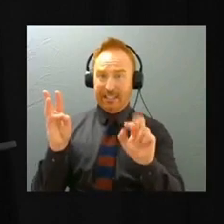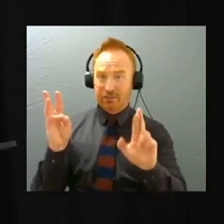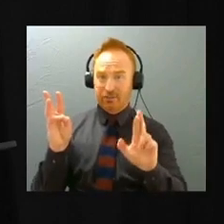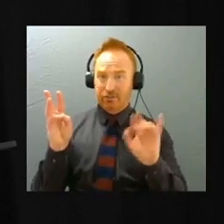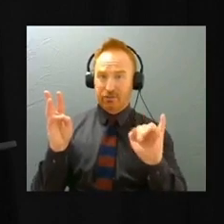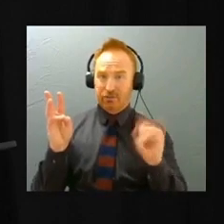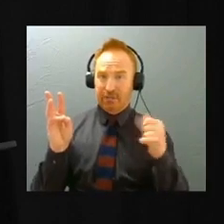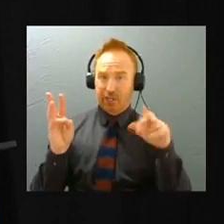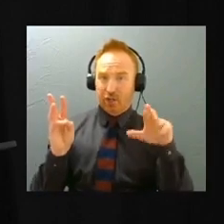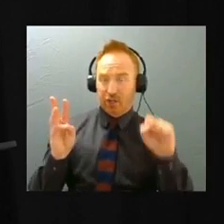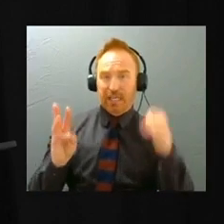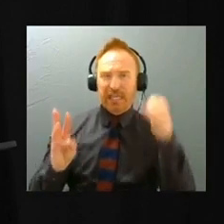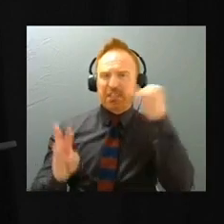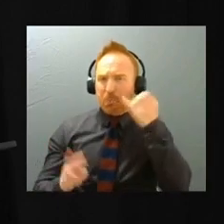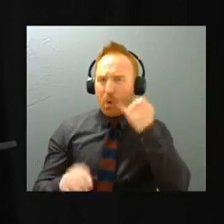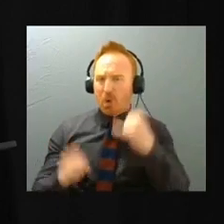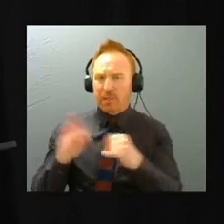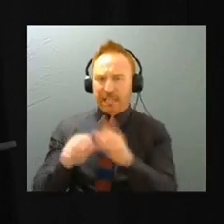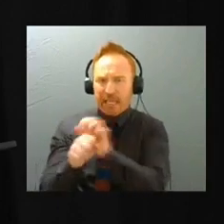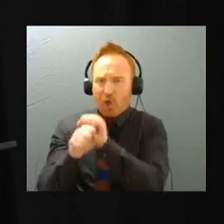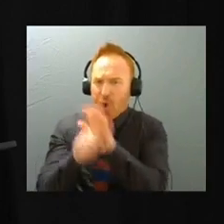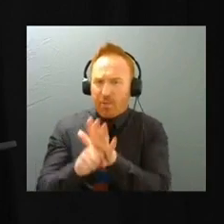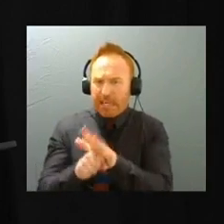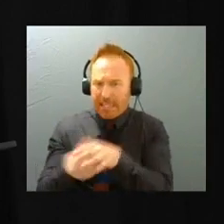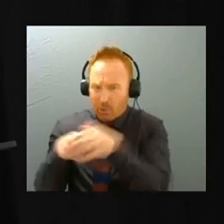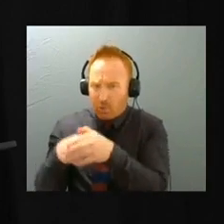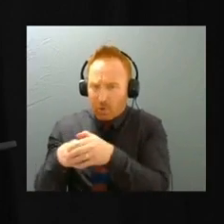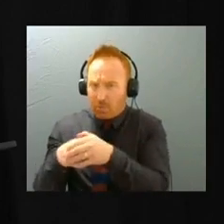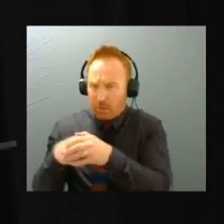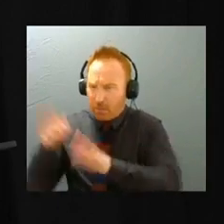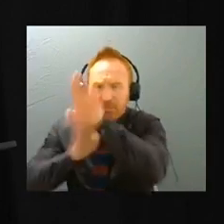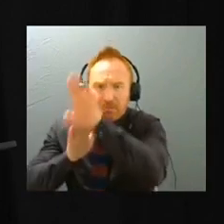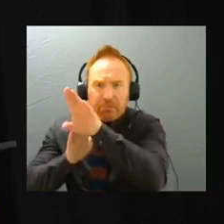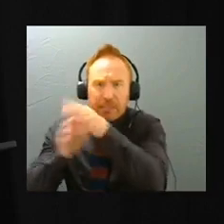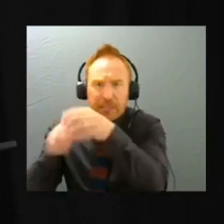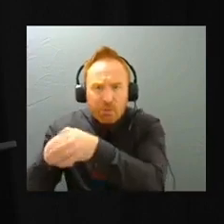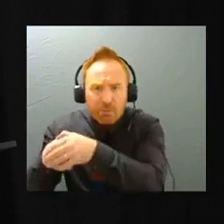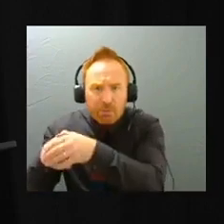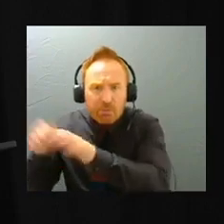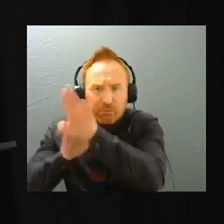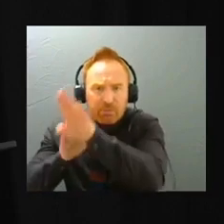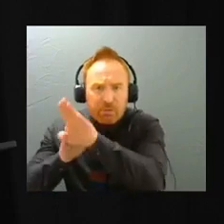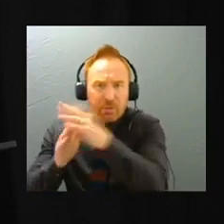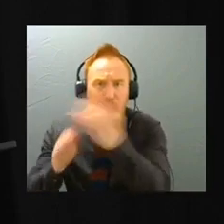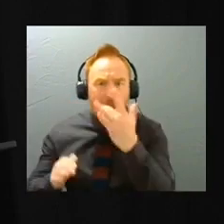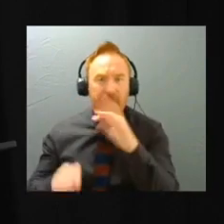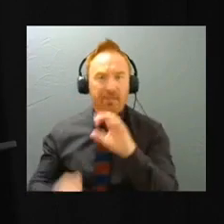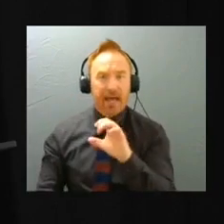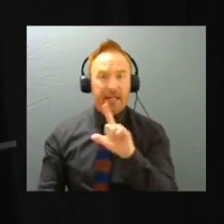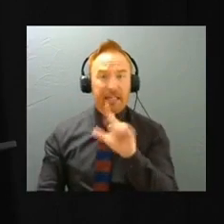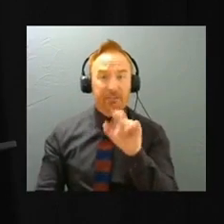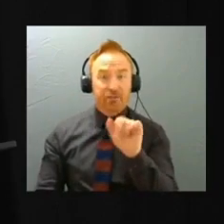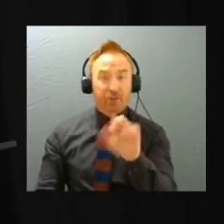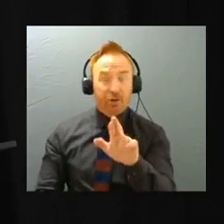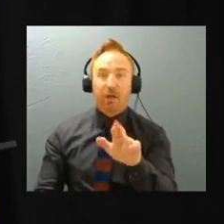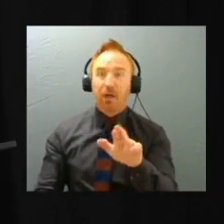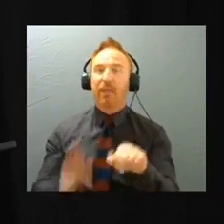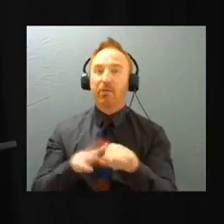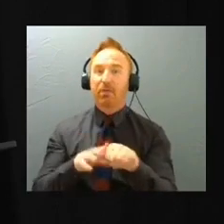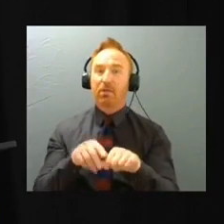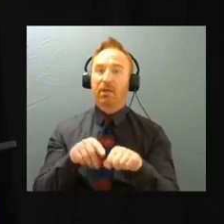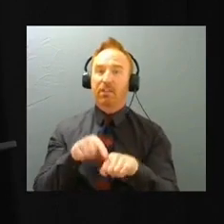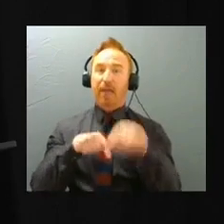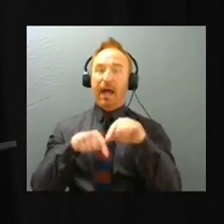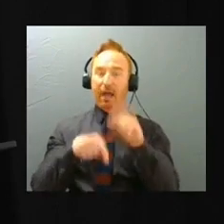clusters of cases, those types of things, we are well suited to move backwards. Now, every time we move to another